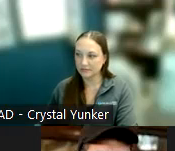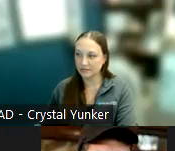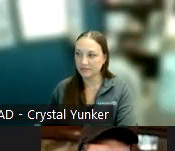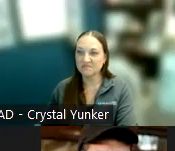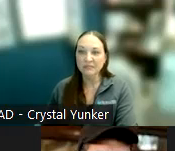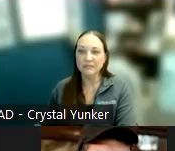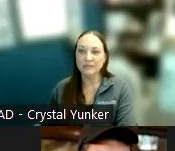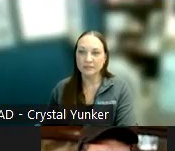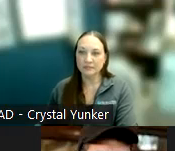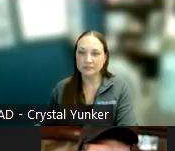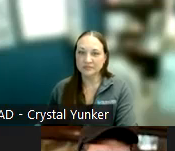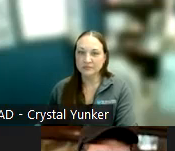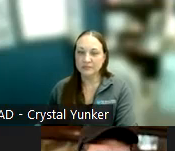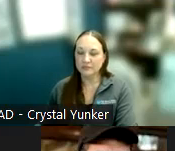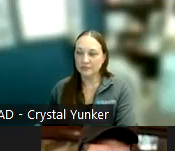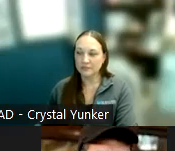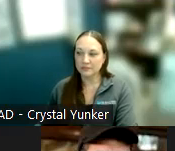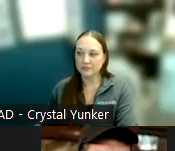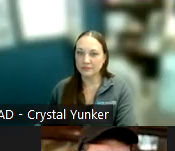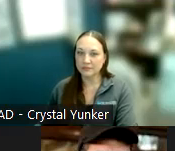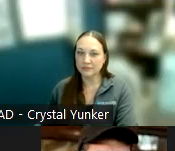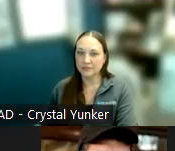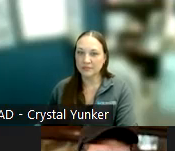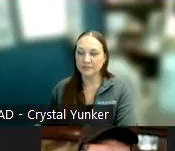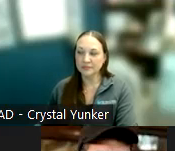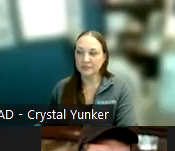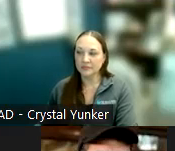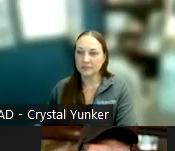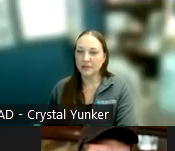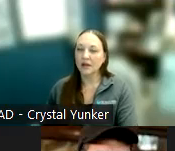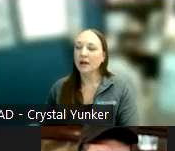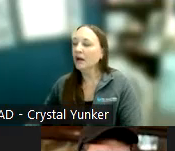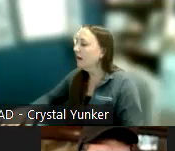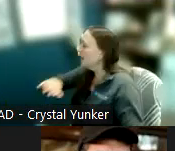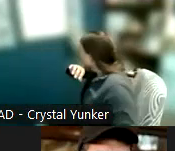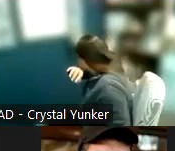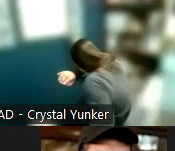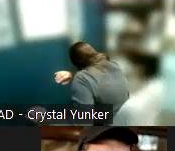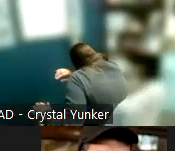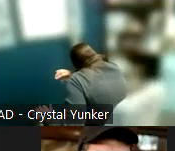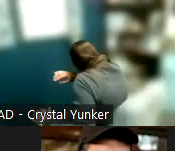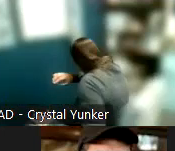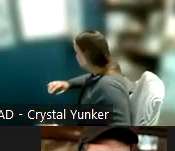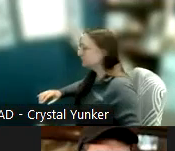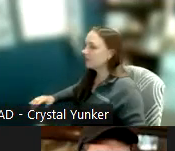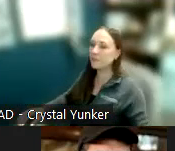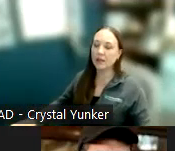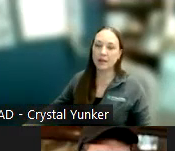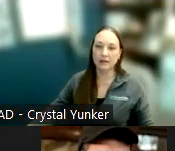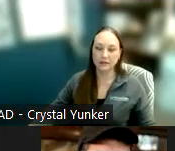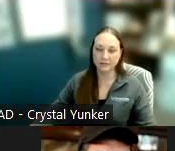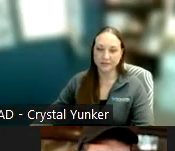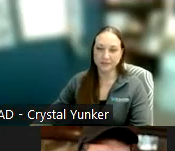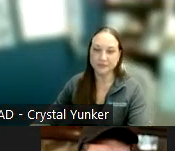that time, also feel free to think about it, let it sit. And if you want to message Gabby, Amy, and I directly, feel free to do